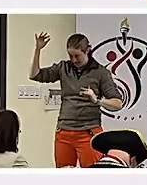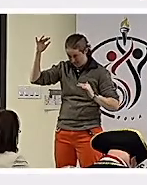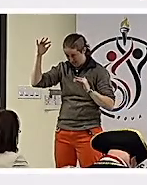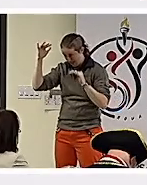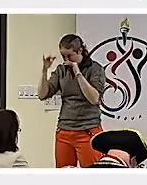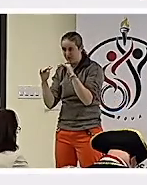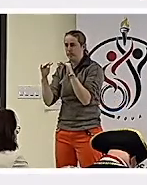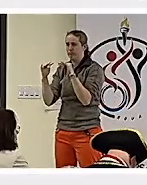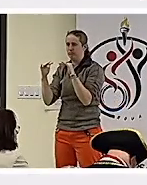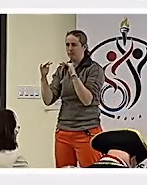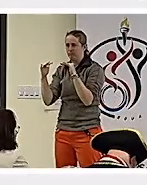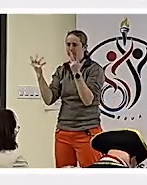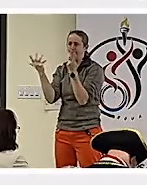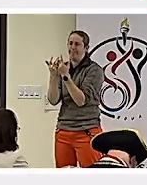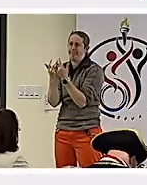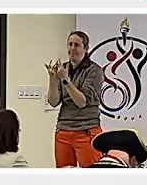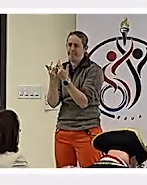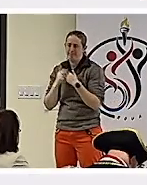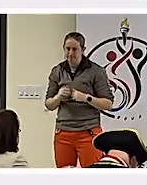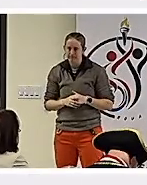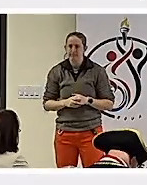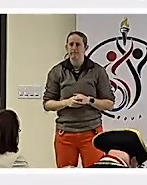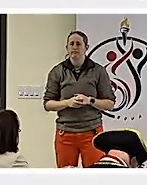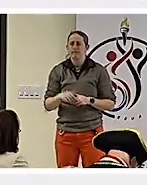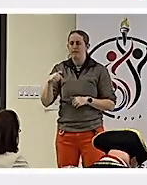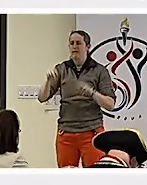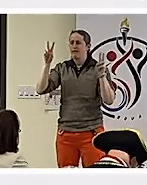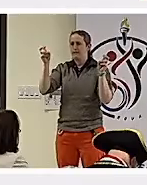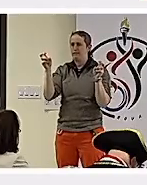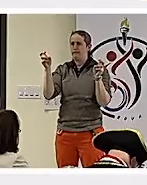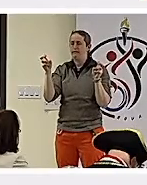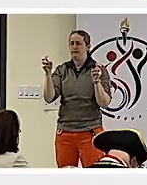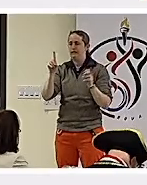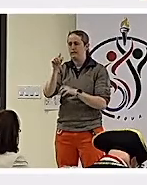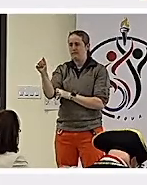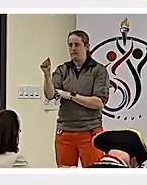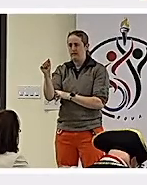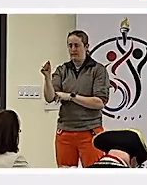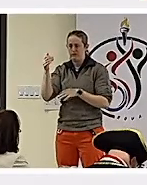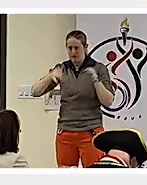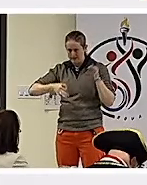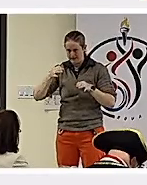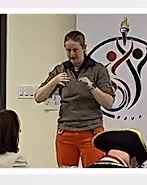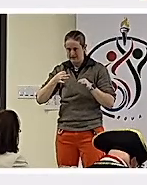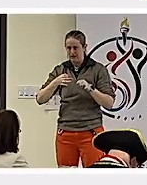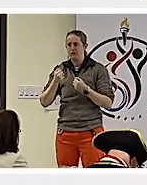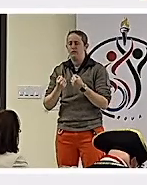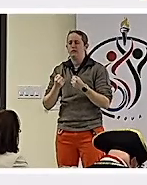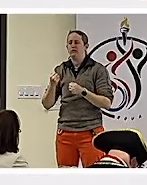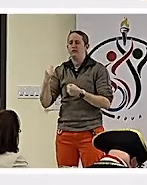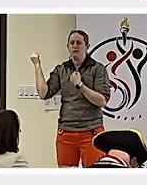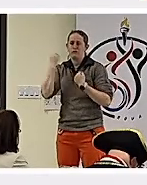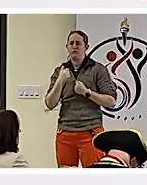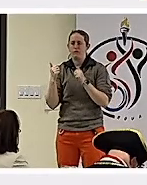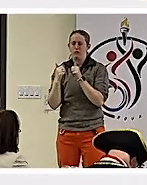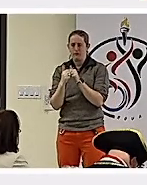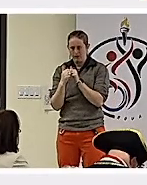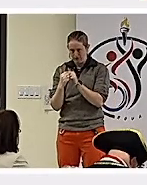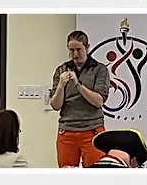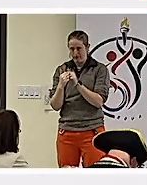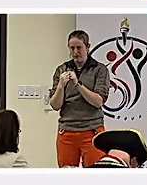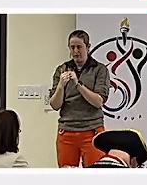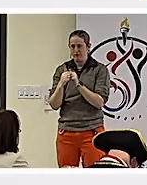year's theme is disability justice. Stronger together, first voice leading